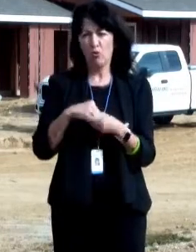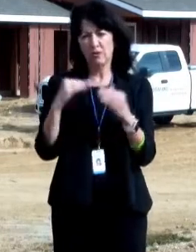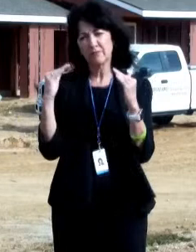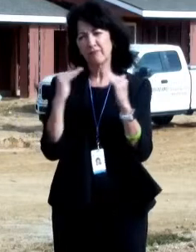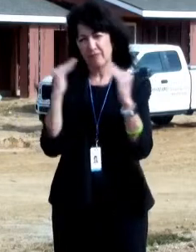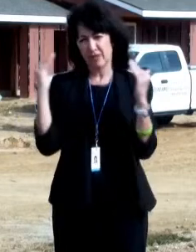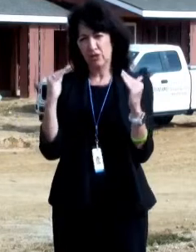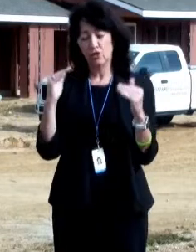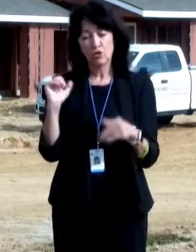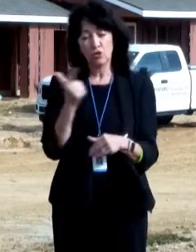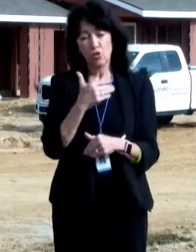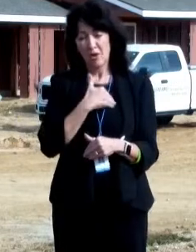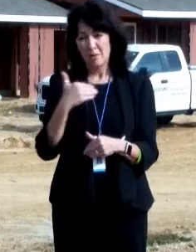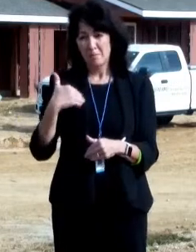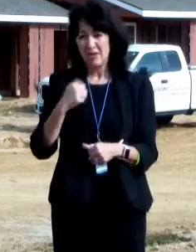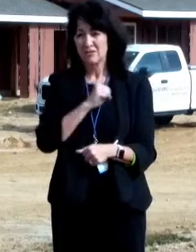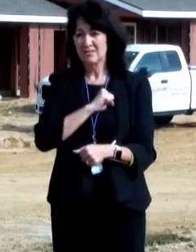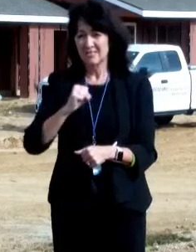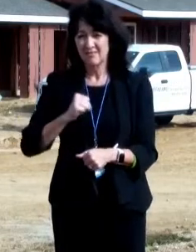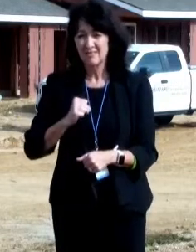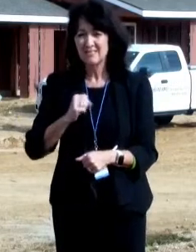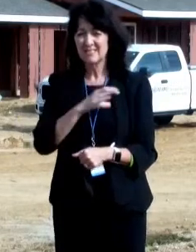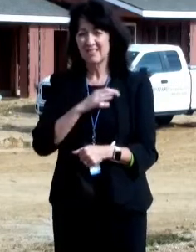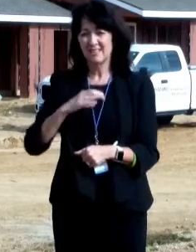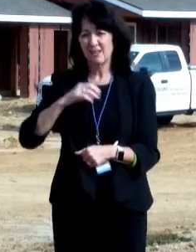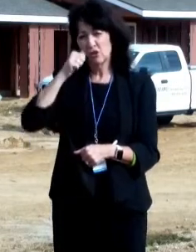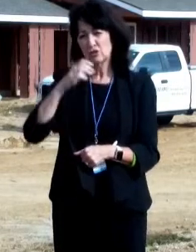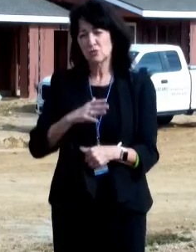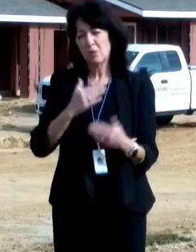of the U.S. Senate and our Congresswoman,